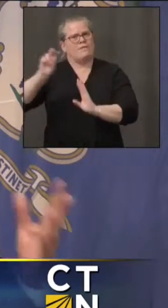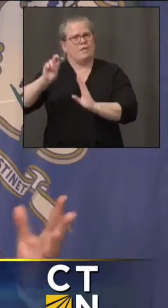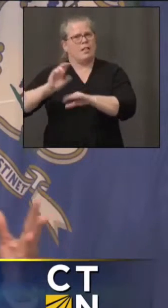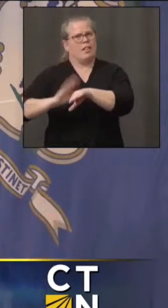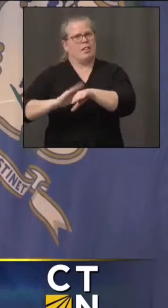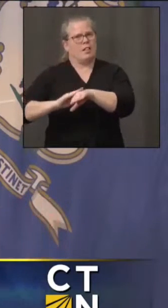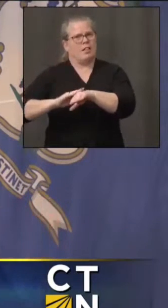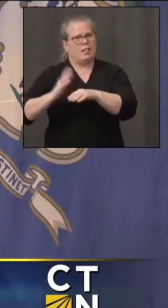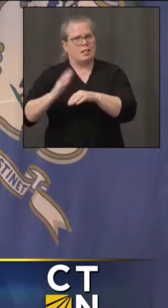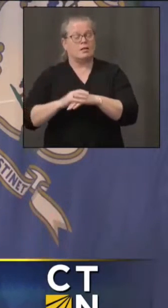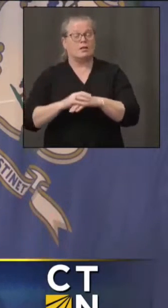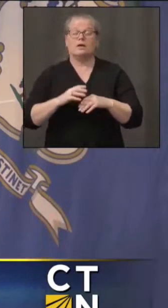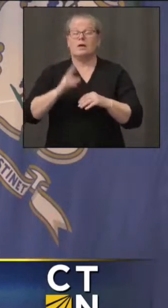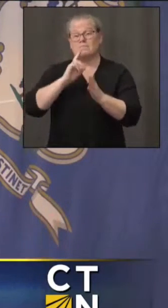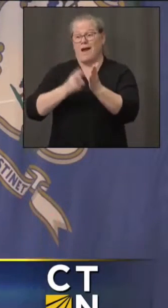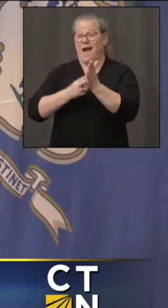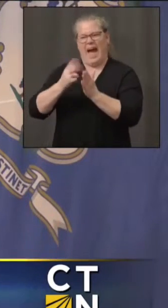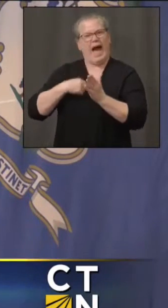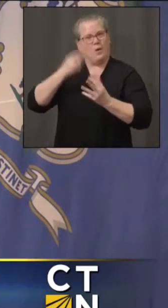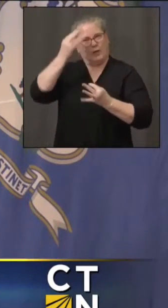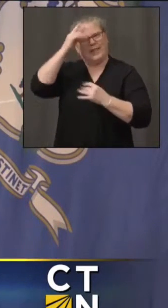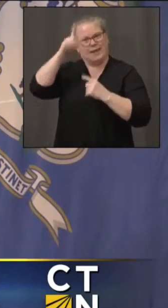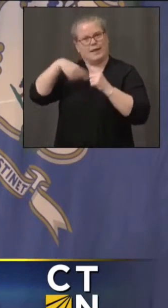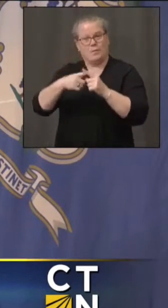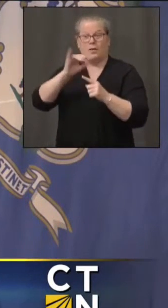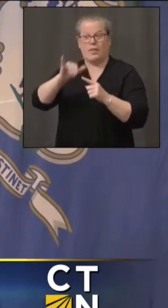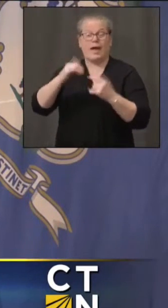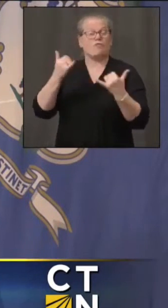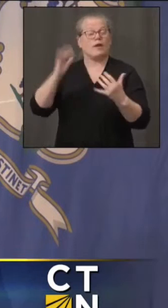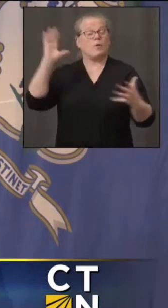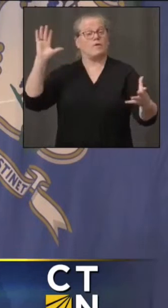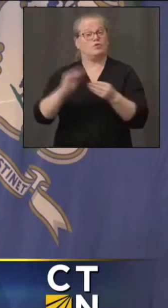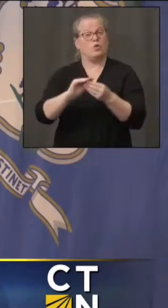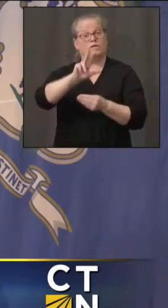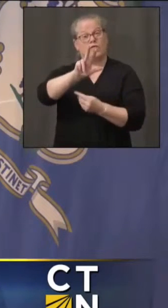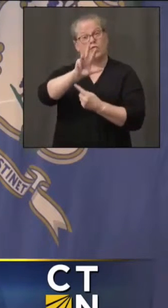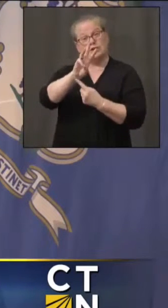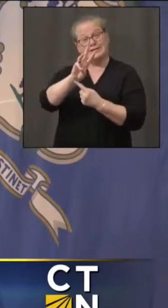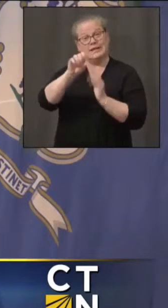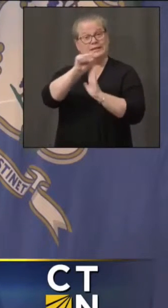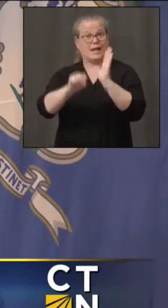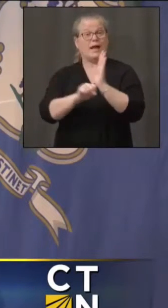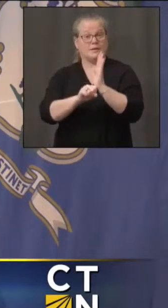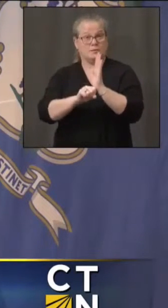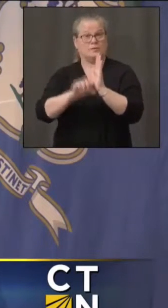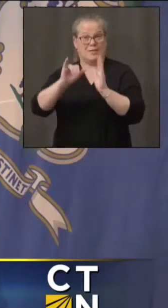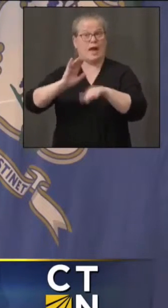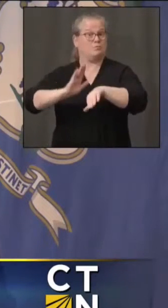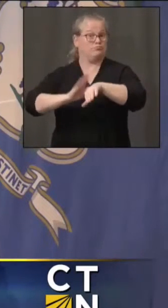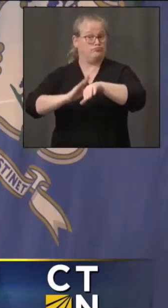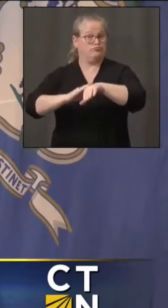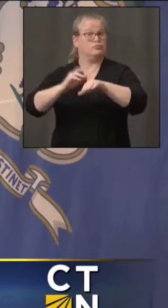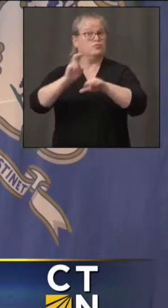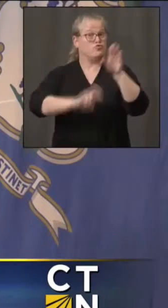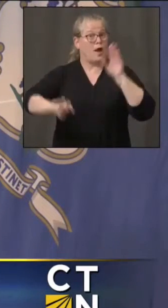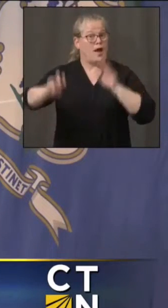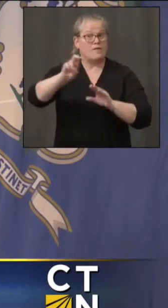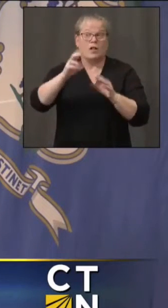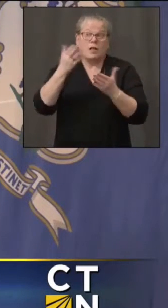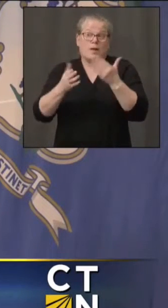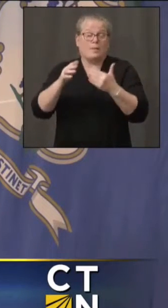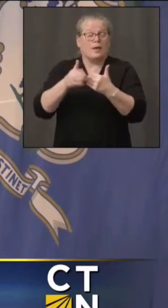mean, right now it's certainly a vast majority of states, and it could be our neighboring states, just as Rhode Island has come on and